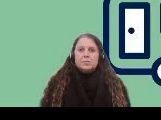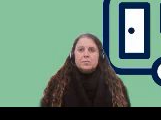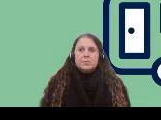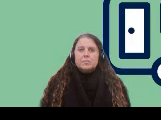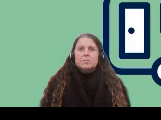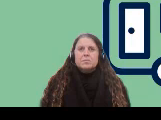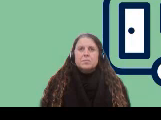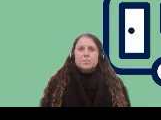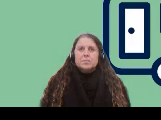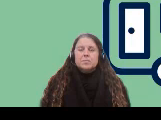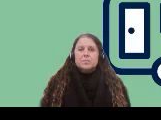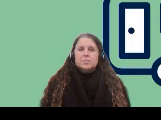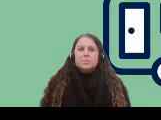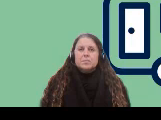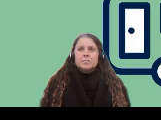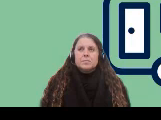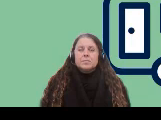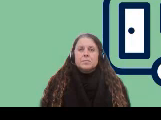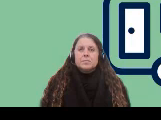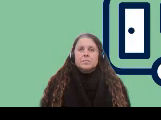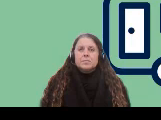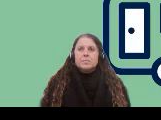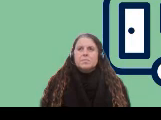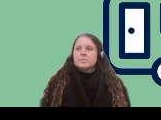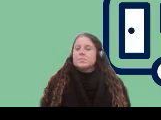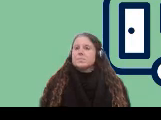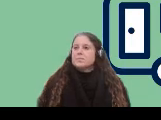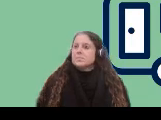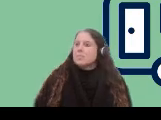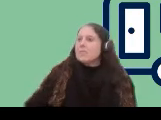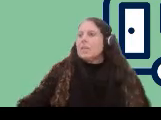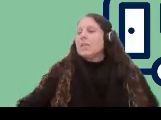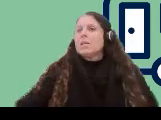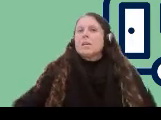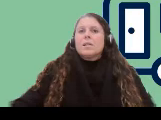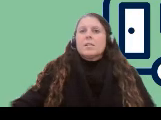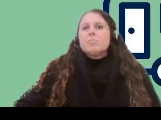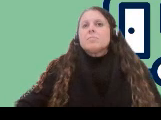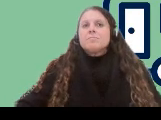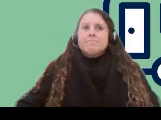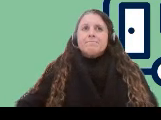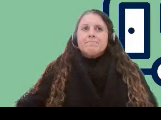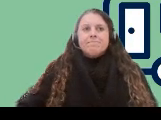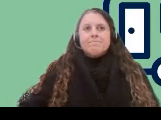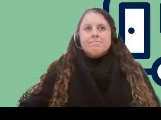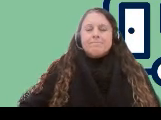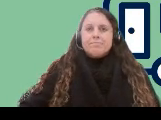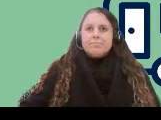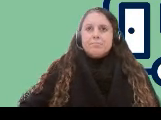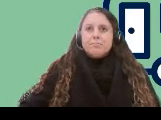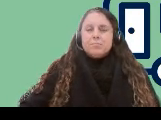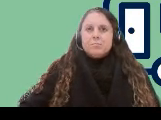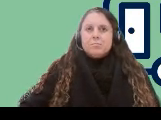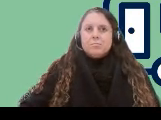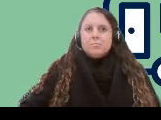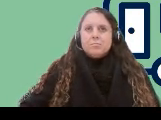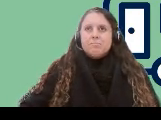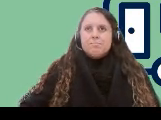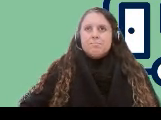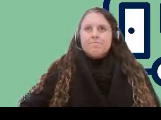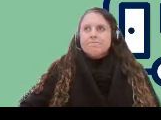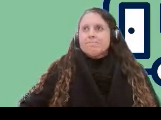Okay, so Libby, that's the end of the video. So just for your benefit,